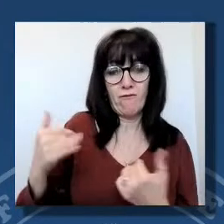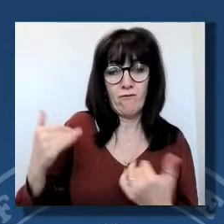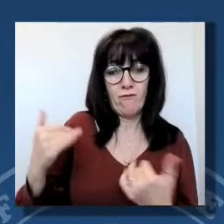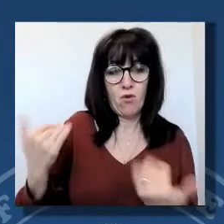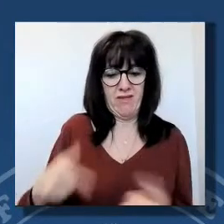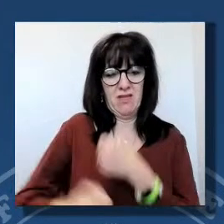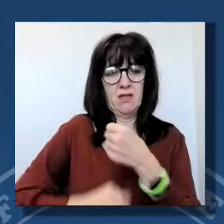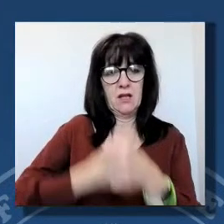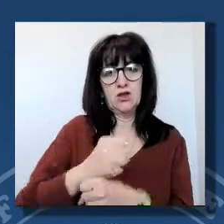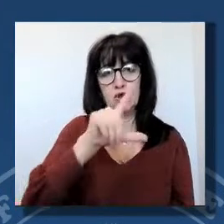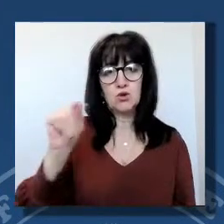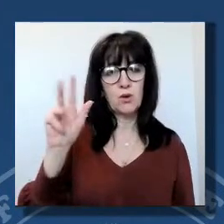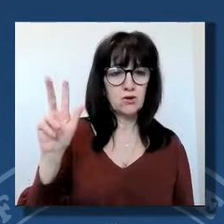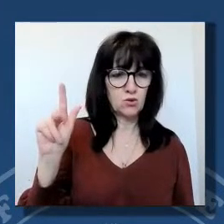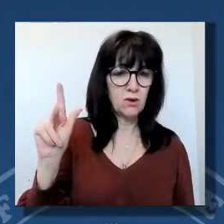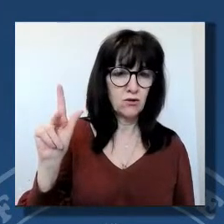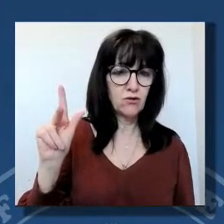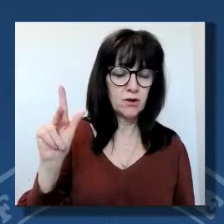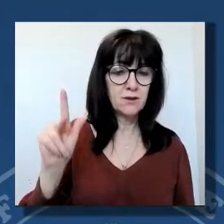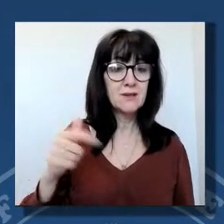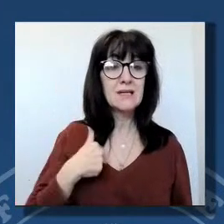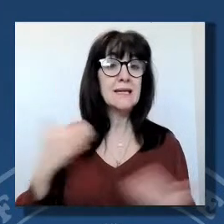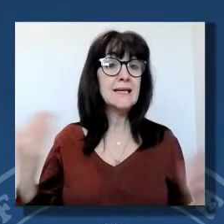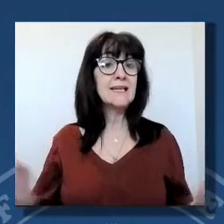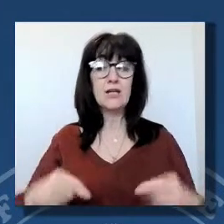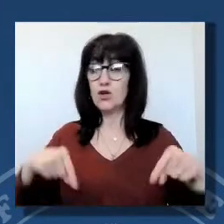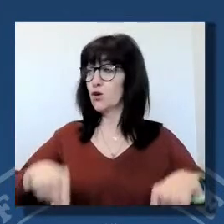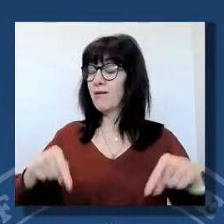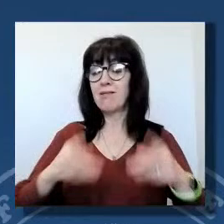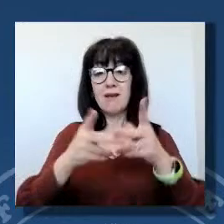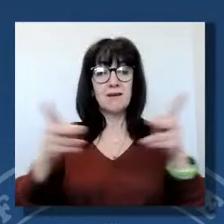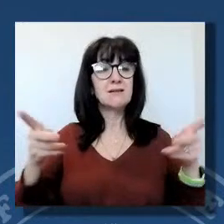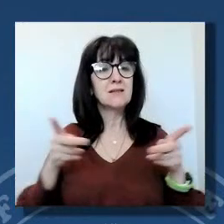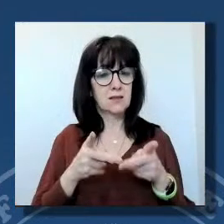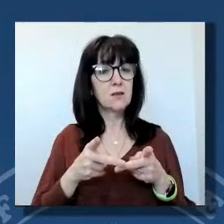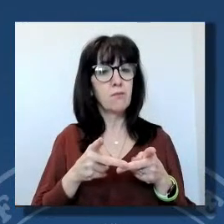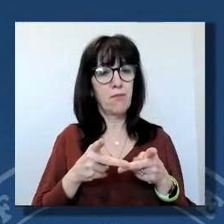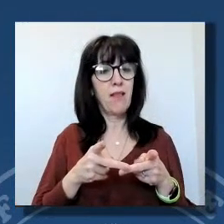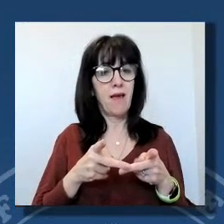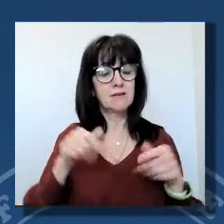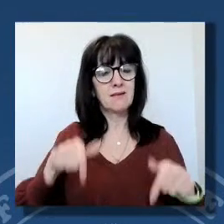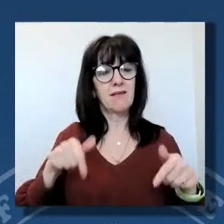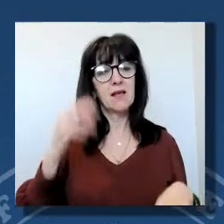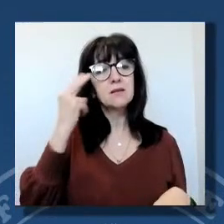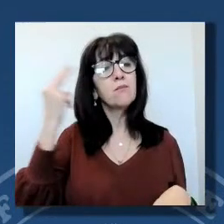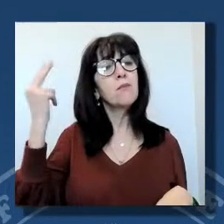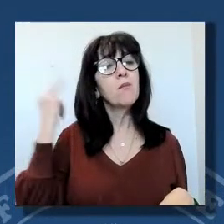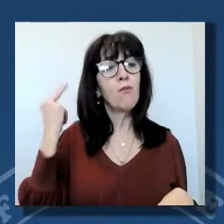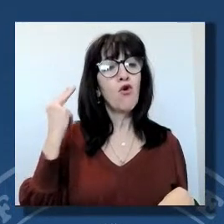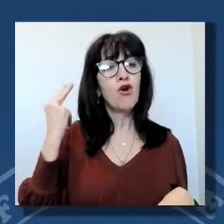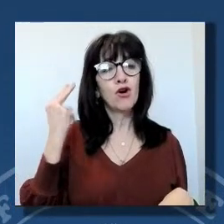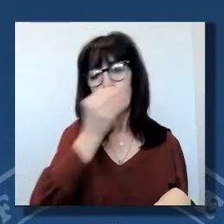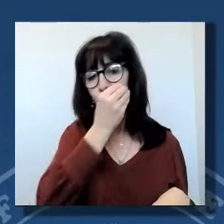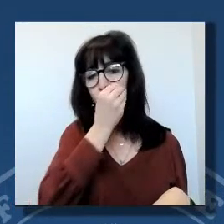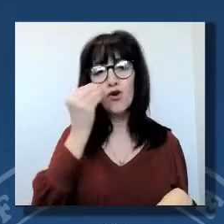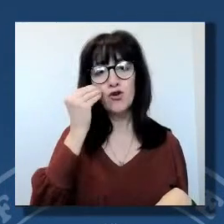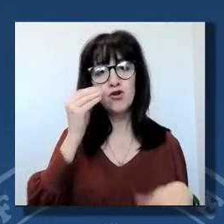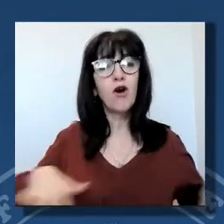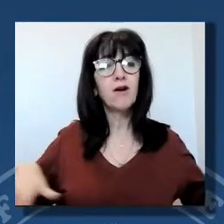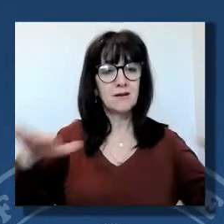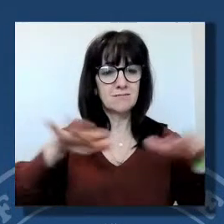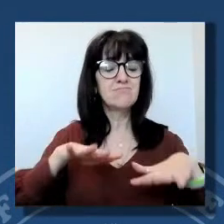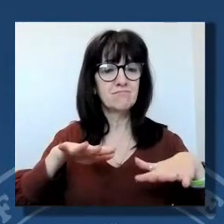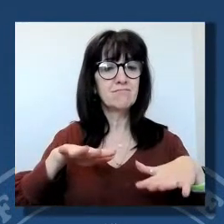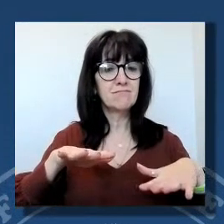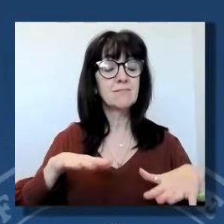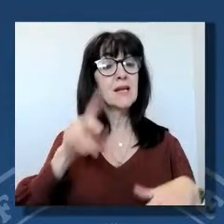Memorial Garden. We chose this location for today's event as a reminder of the lives that we've lost. DelDOT opened the Memorial Garden